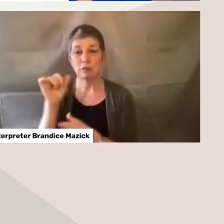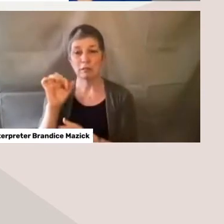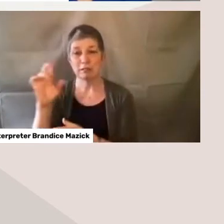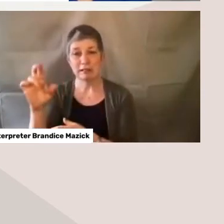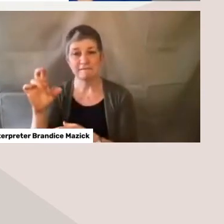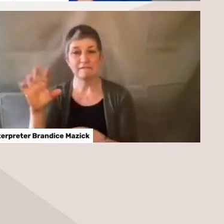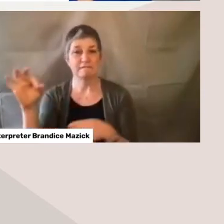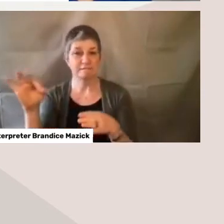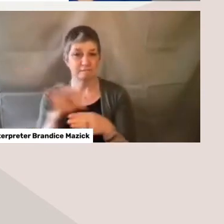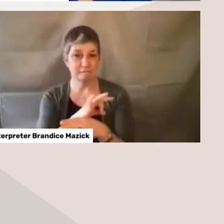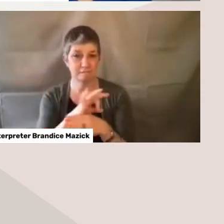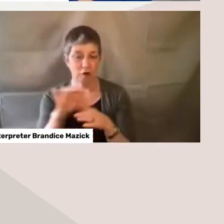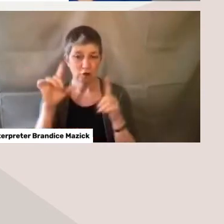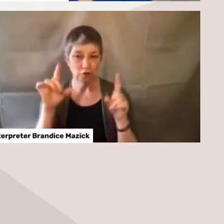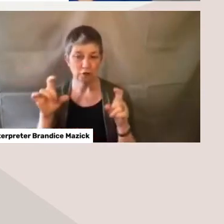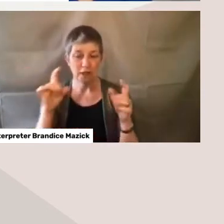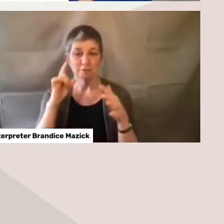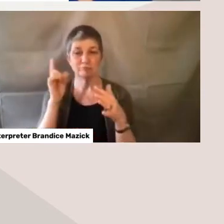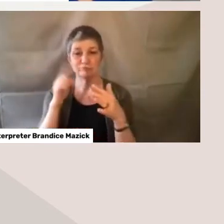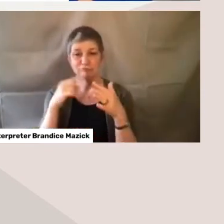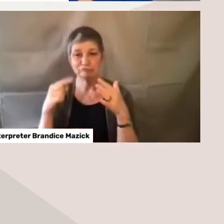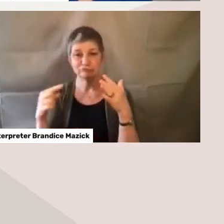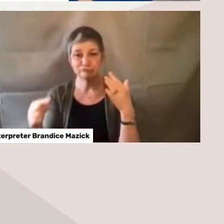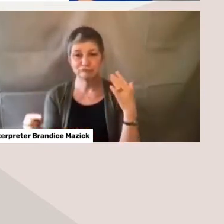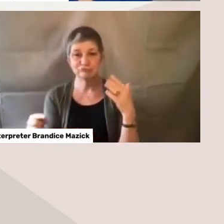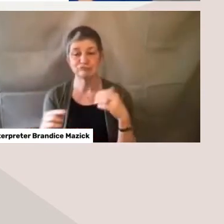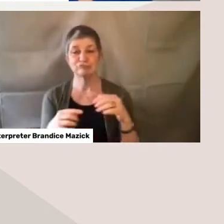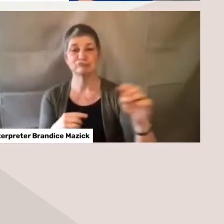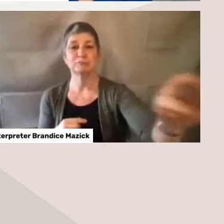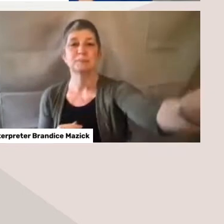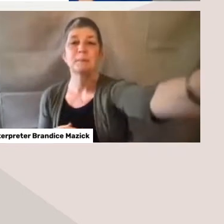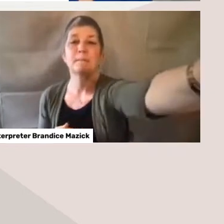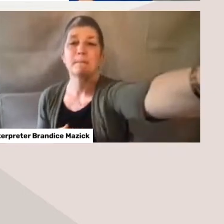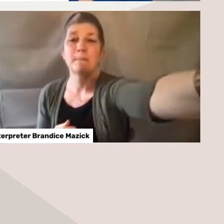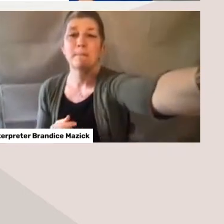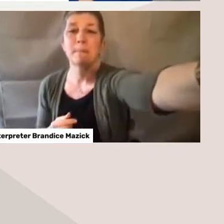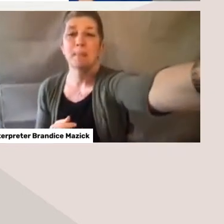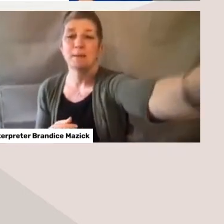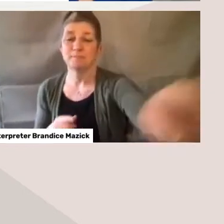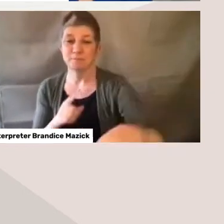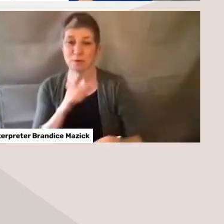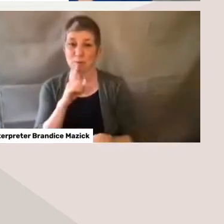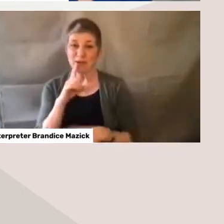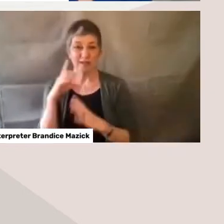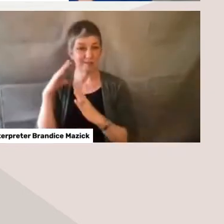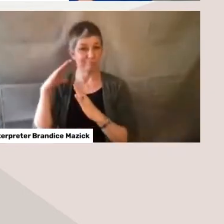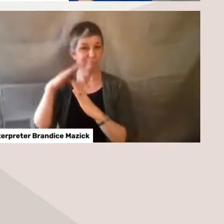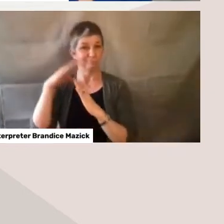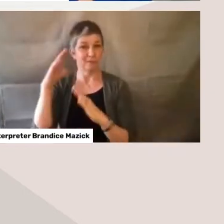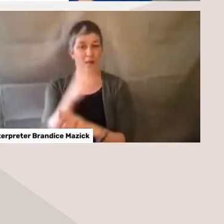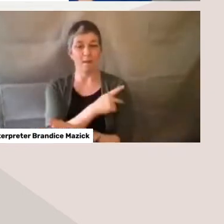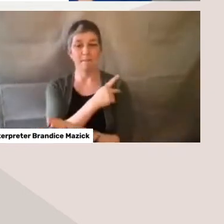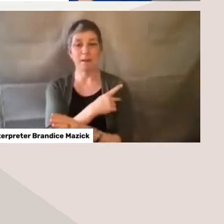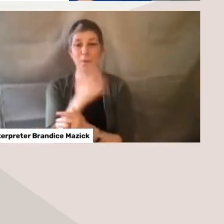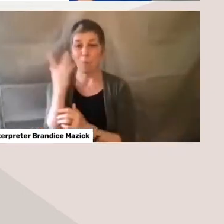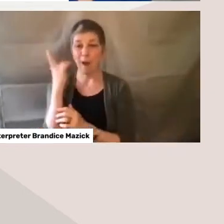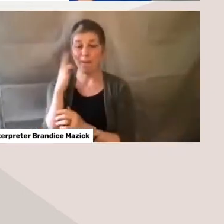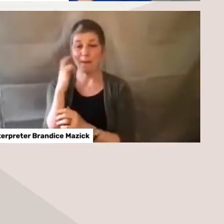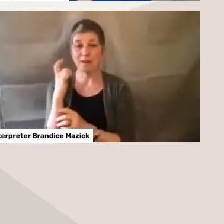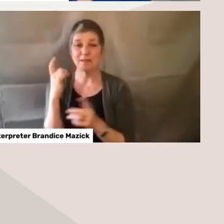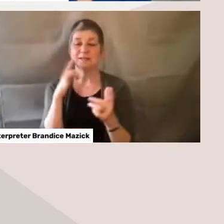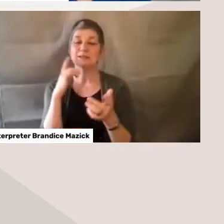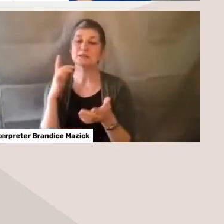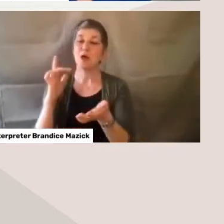function tests, and so they're really the cream of the crop. And we do this because the